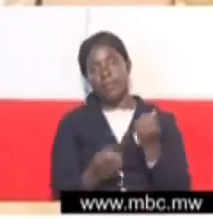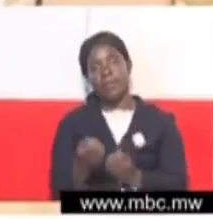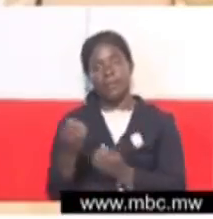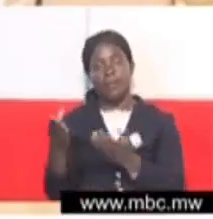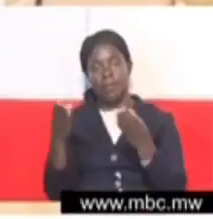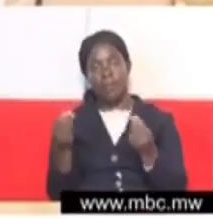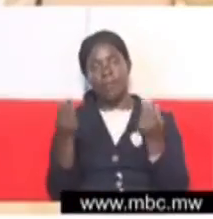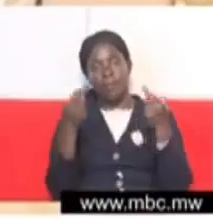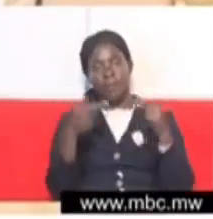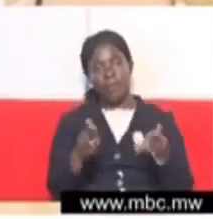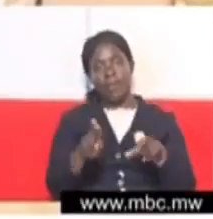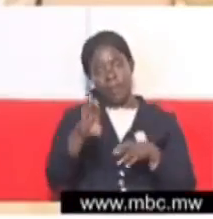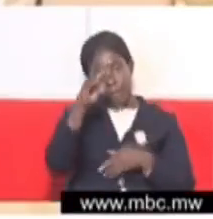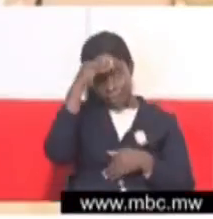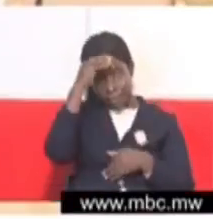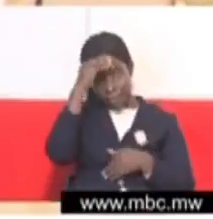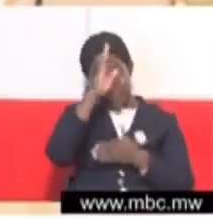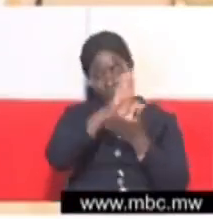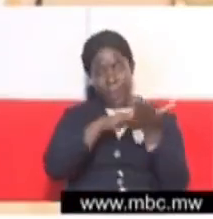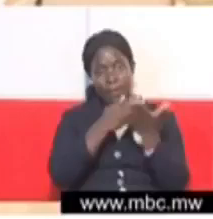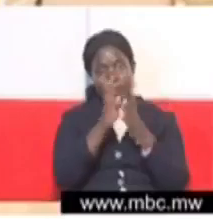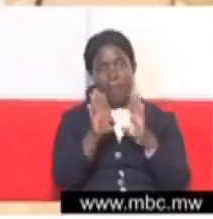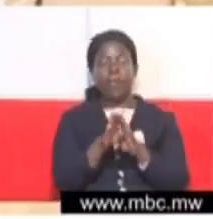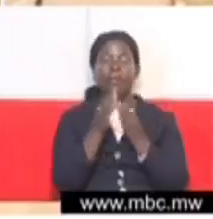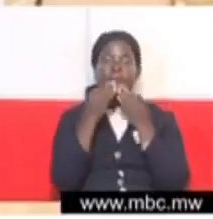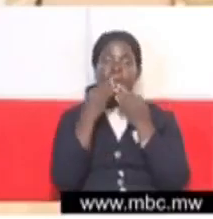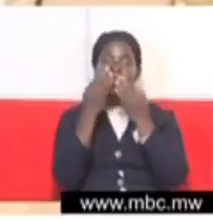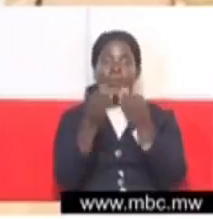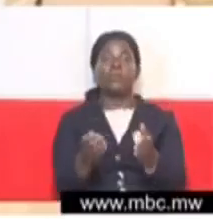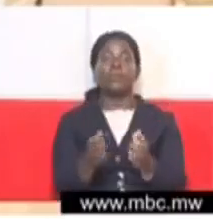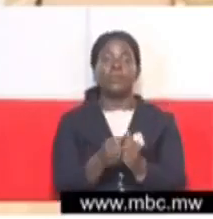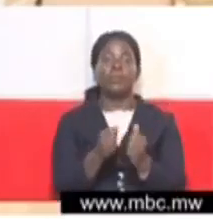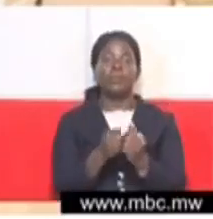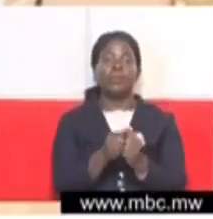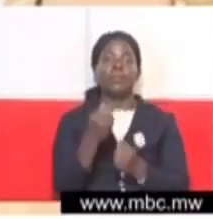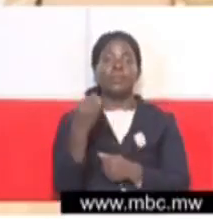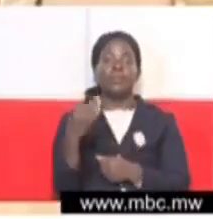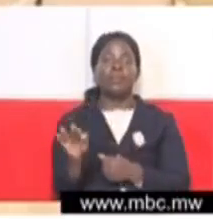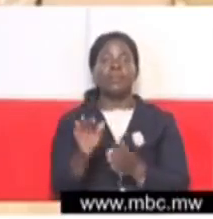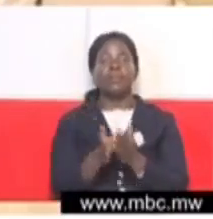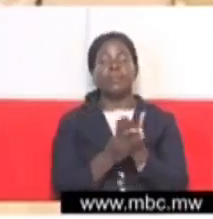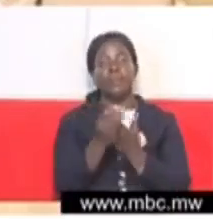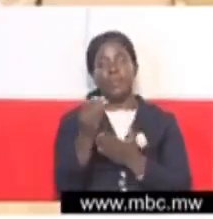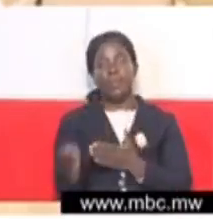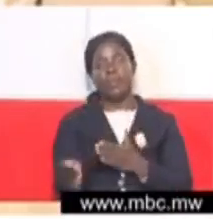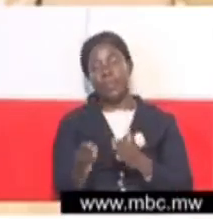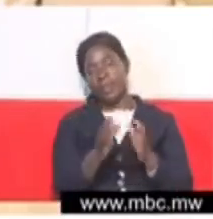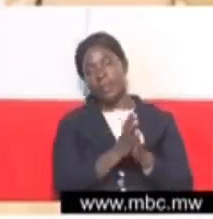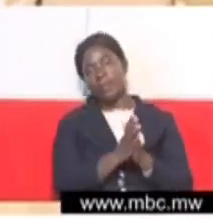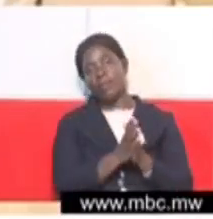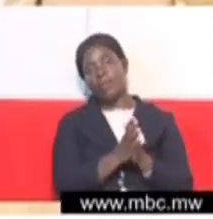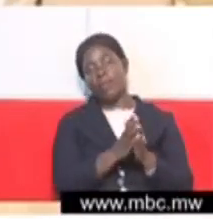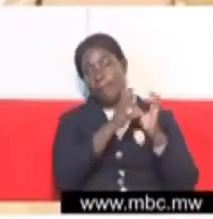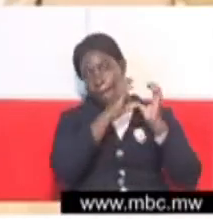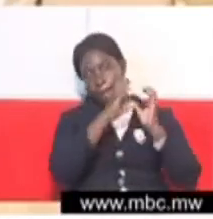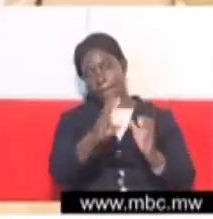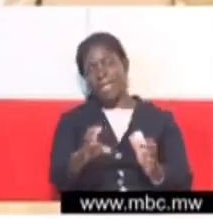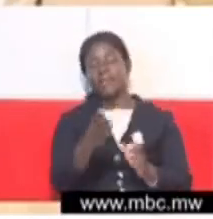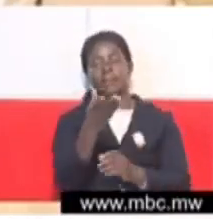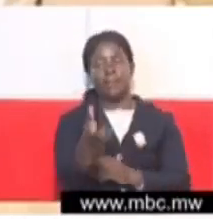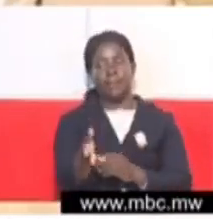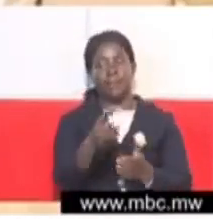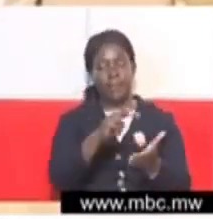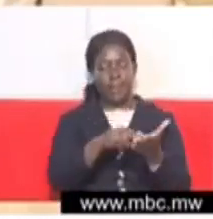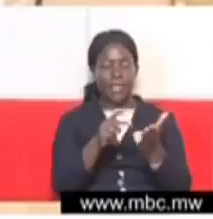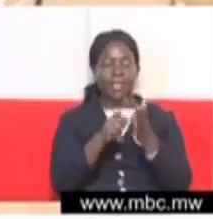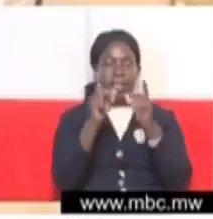education. So that's why we are thanking St. John of God for the procurement of this bus. It means every child in the village